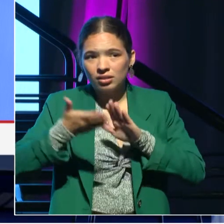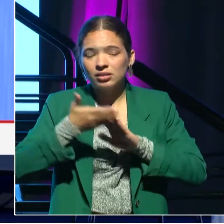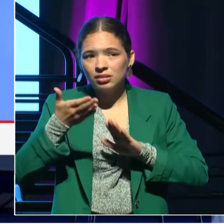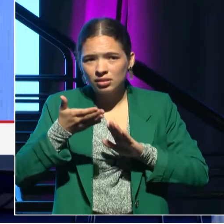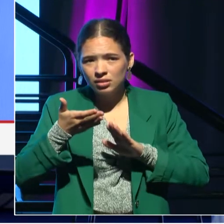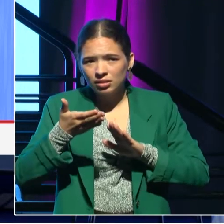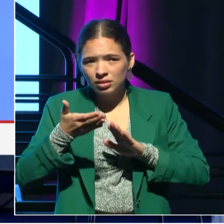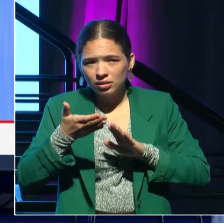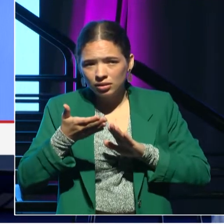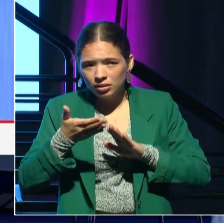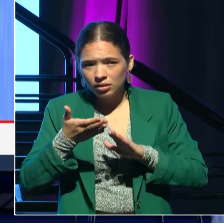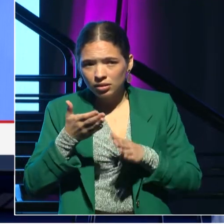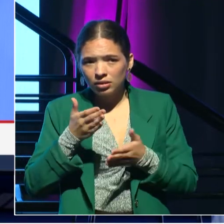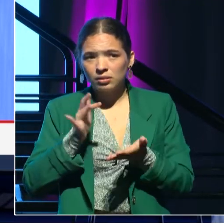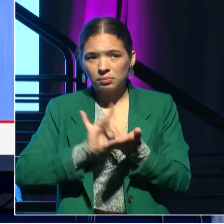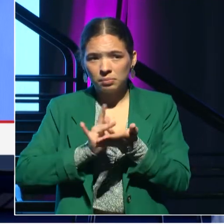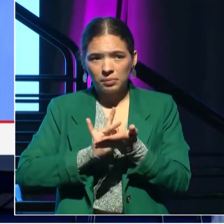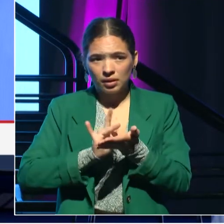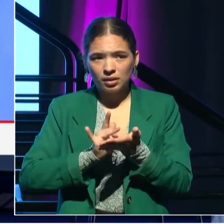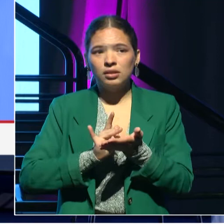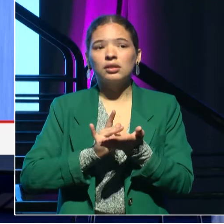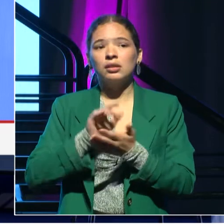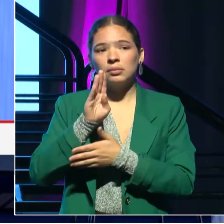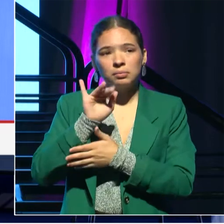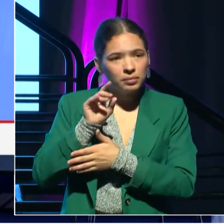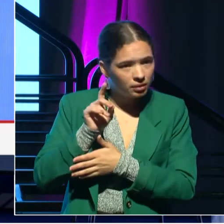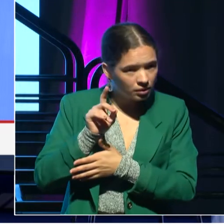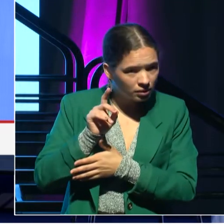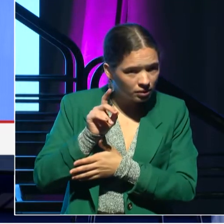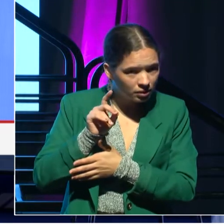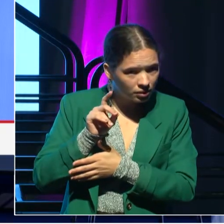license, and has tax authority.